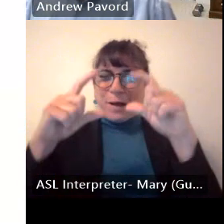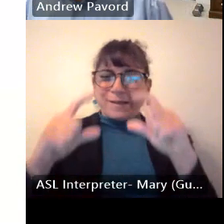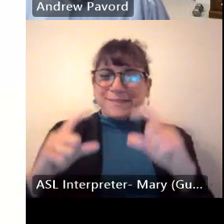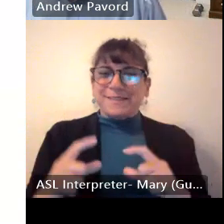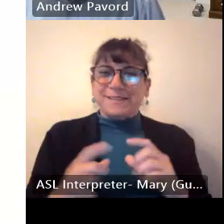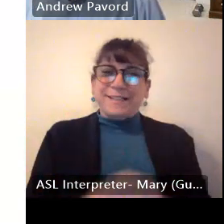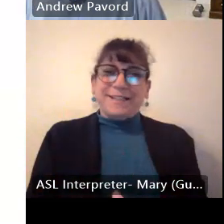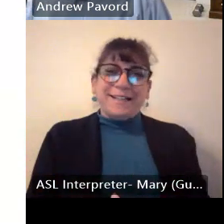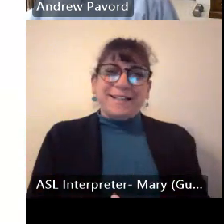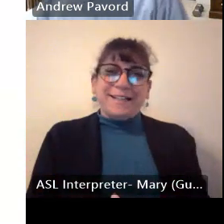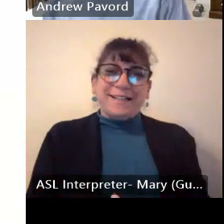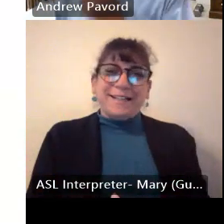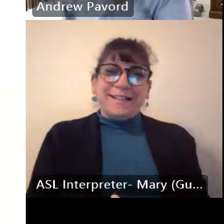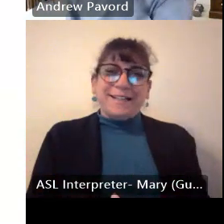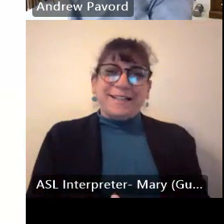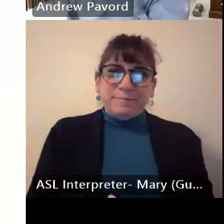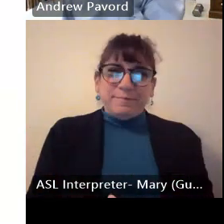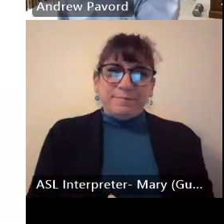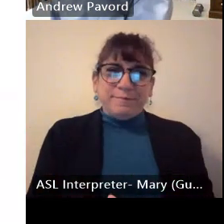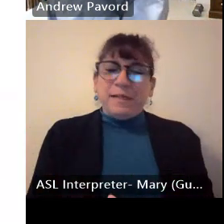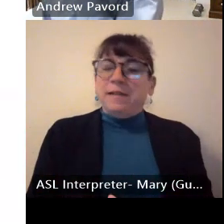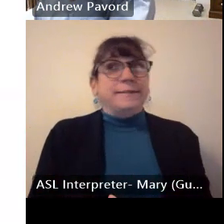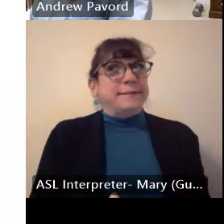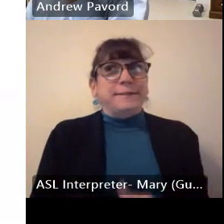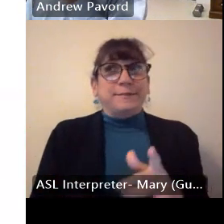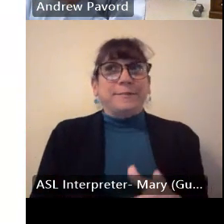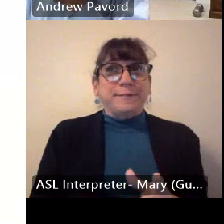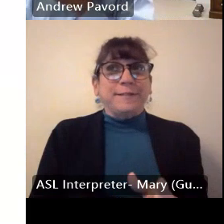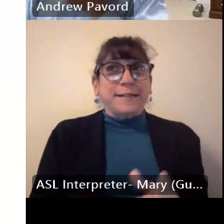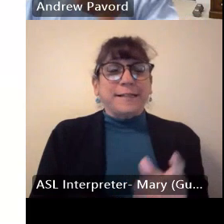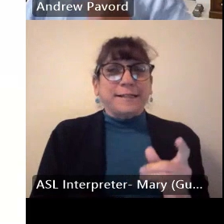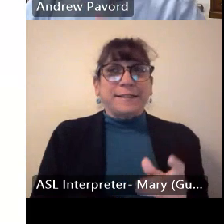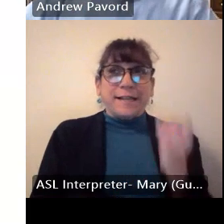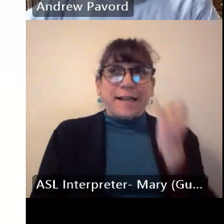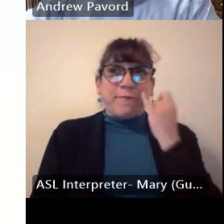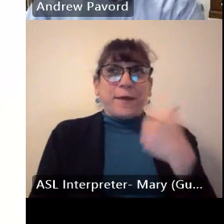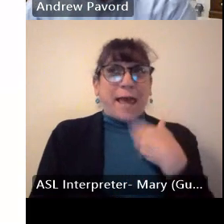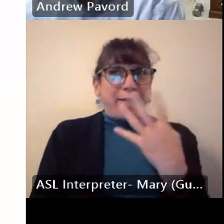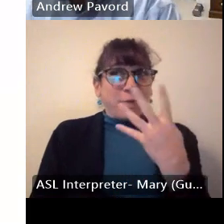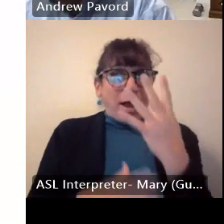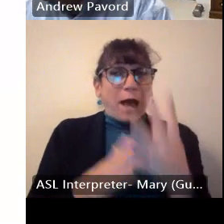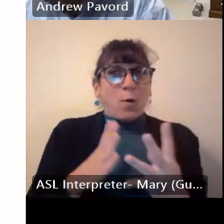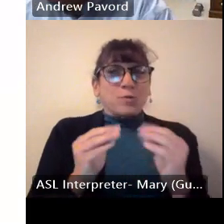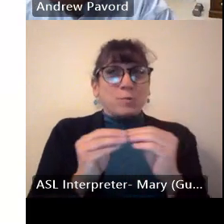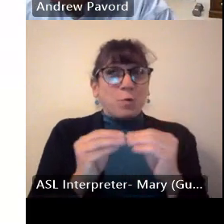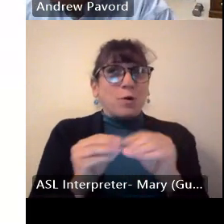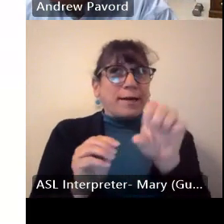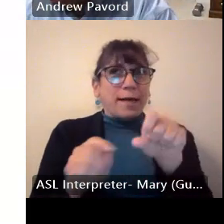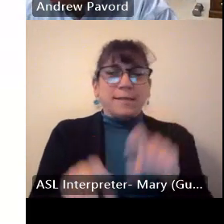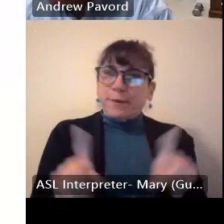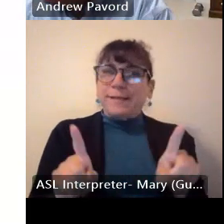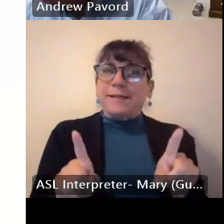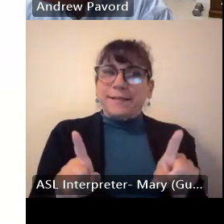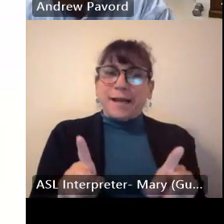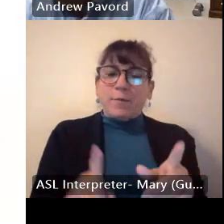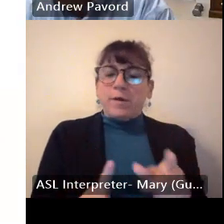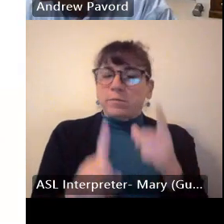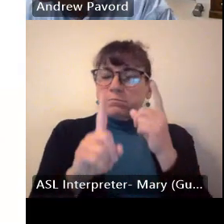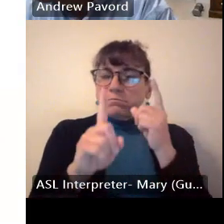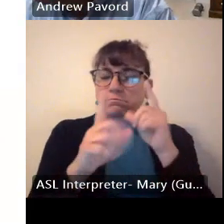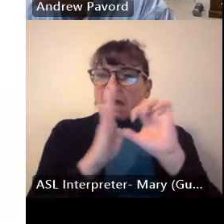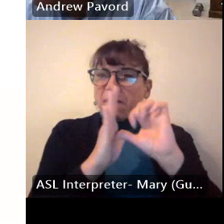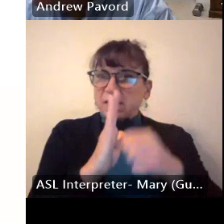unless you have, you know, another 4 hours to kill or something like that, but we will talk about, we'll hit on some of the